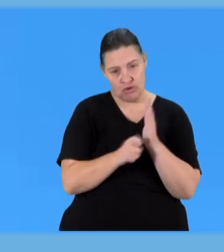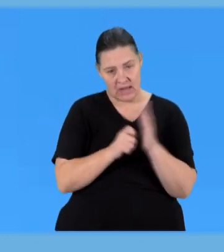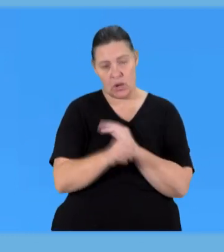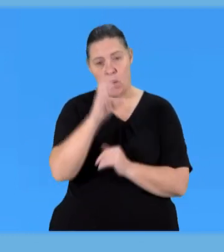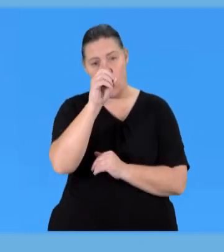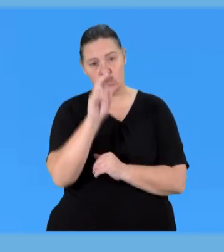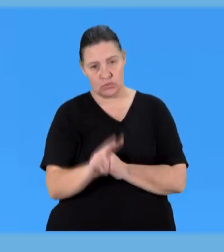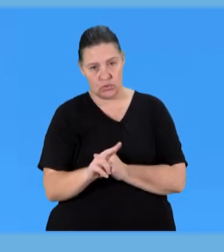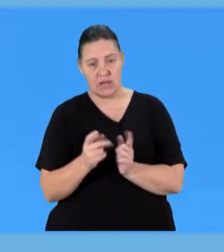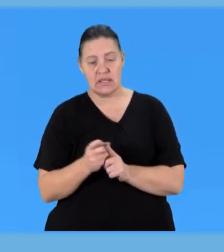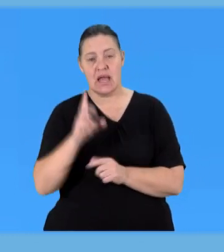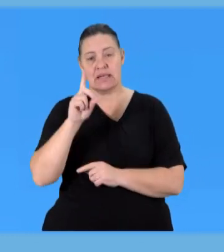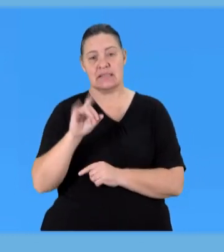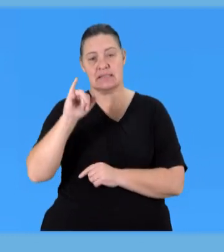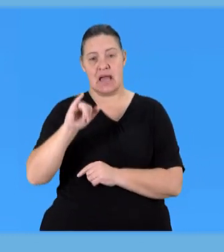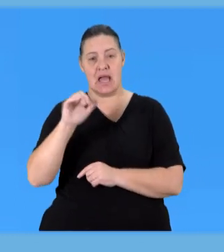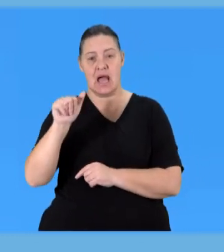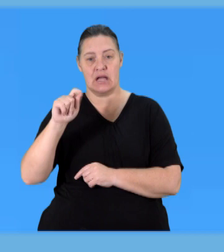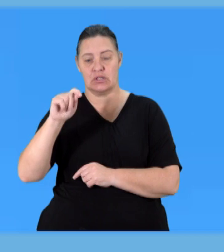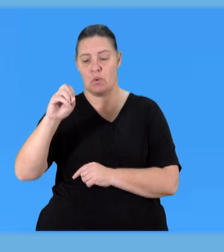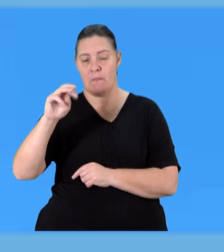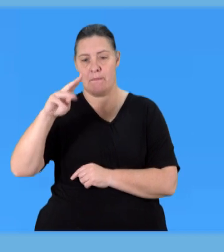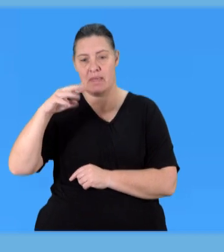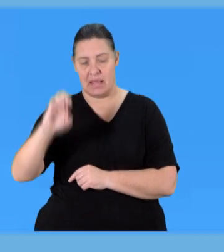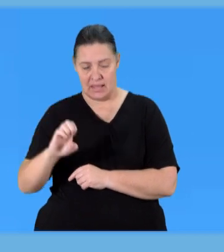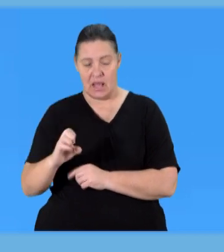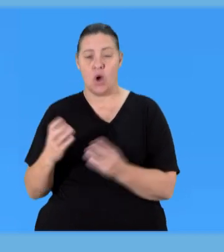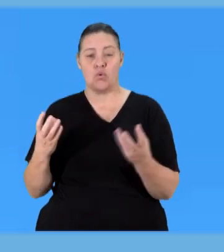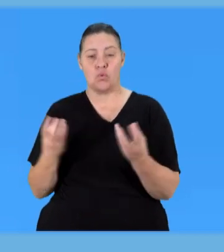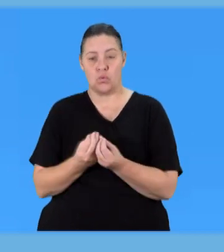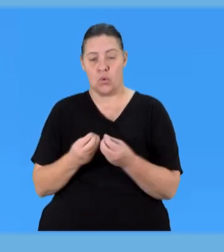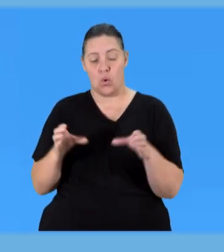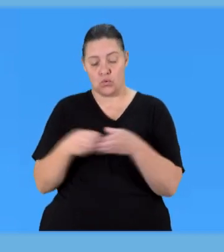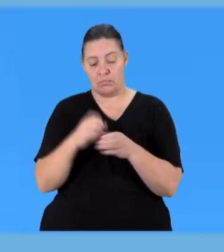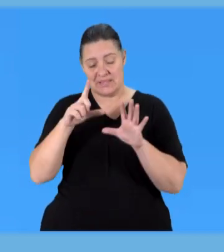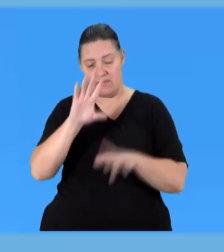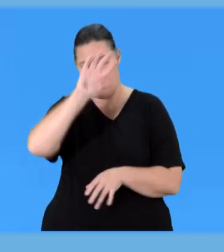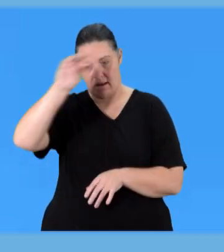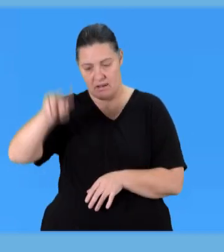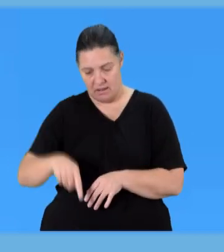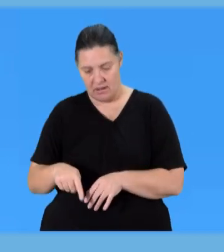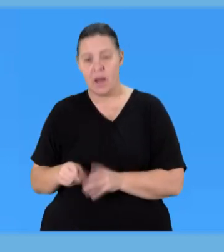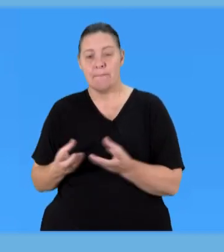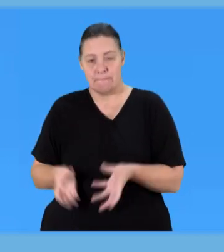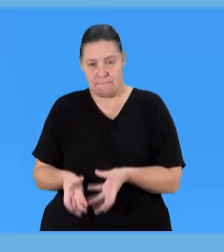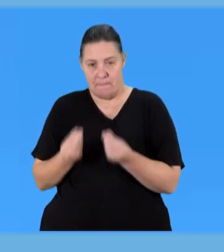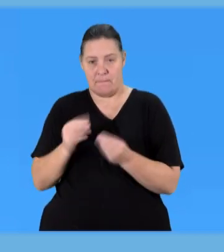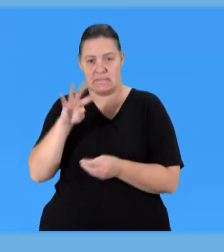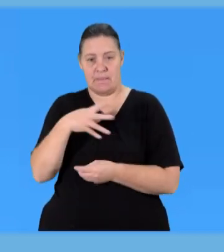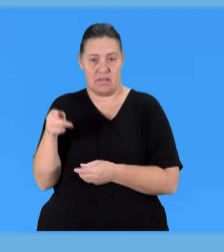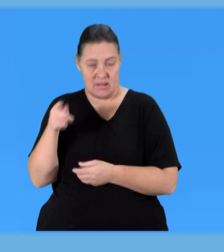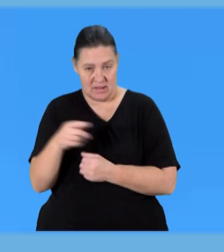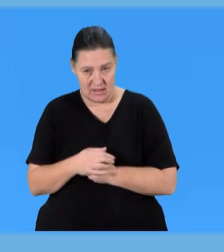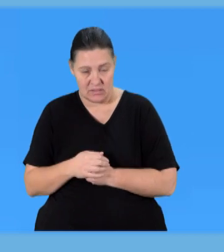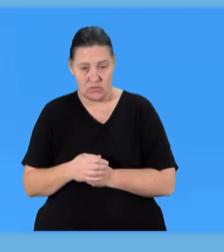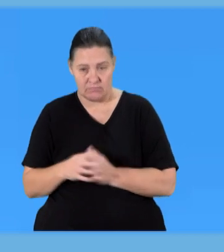it is written as O2 because it is a diatomic molecule found in group 7 of the periodic table. So the product that is going